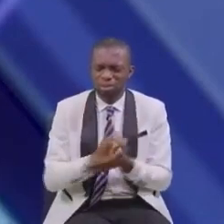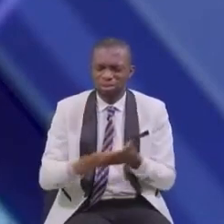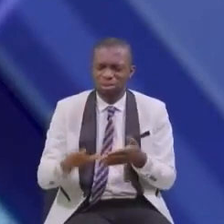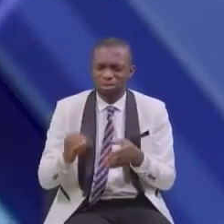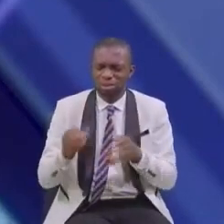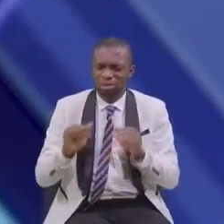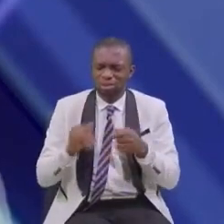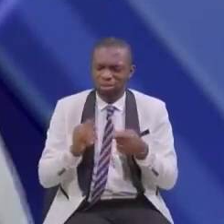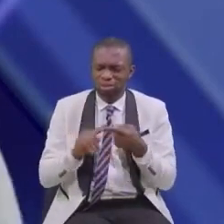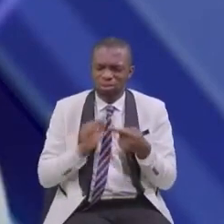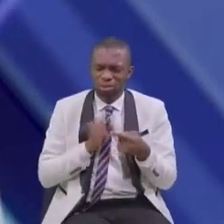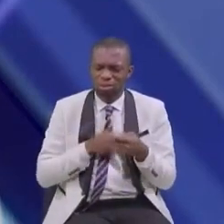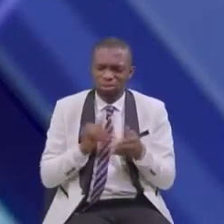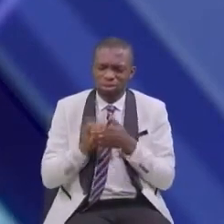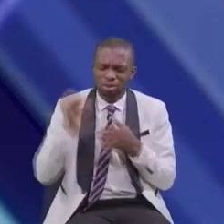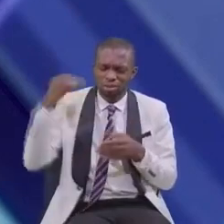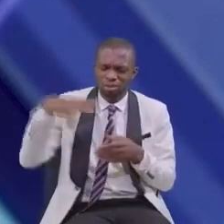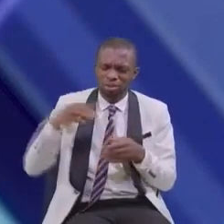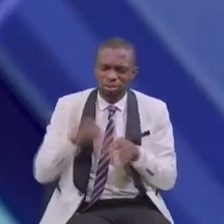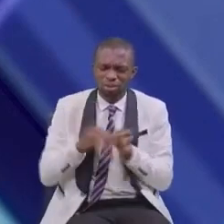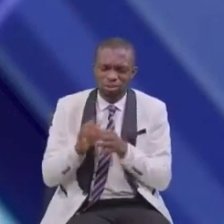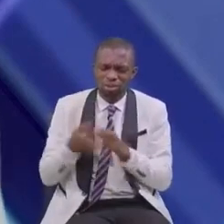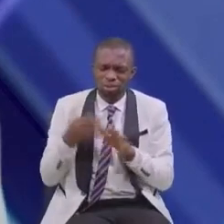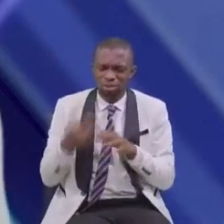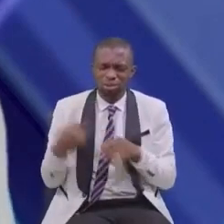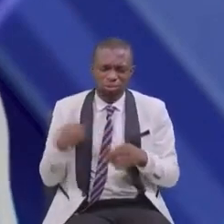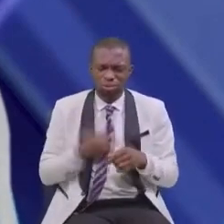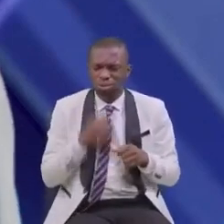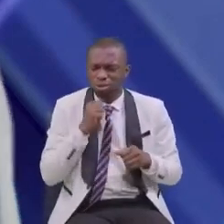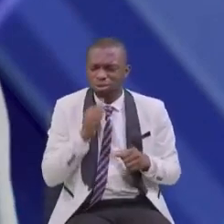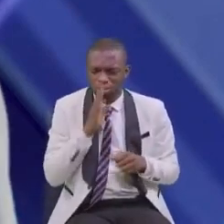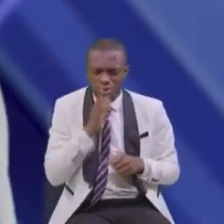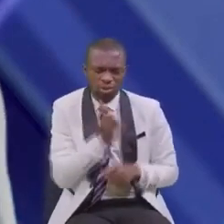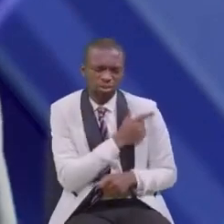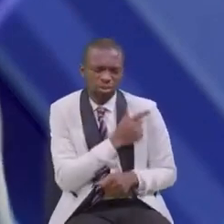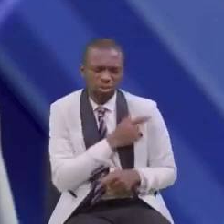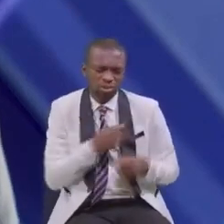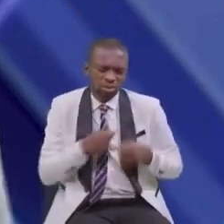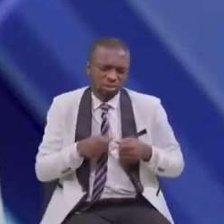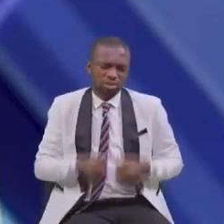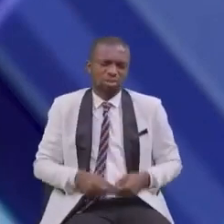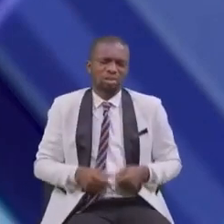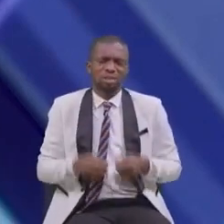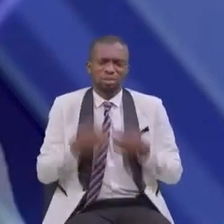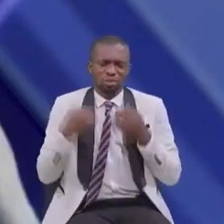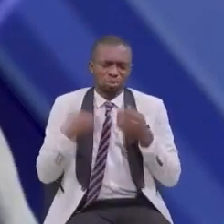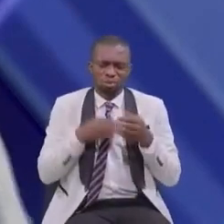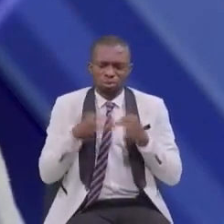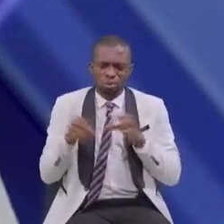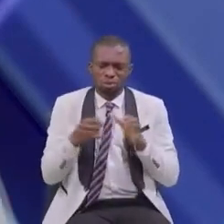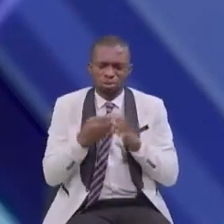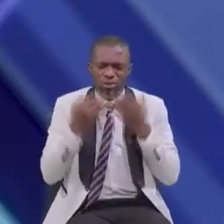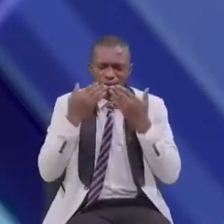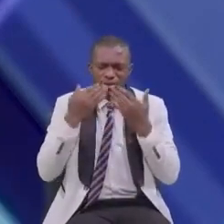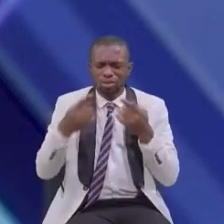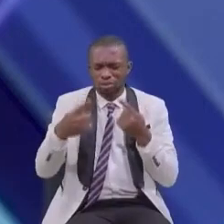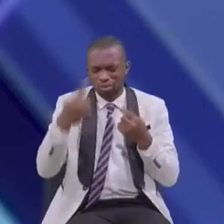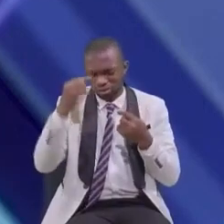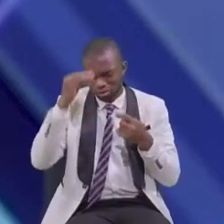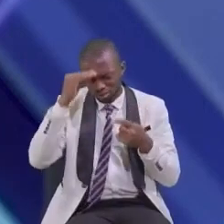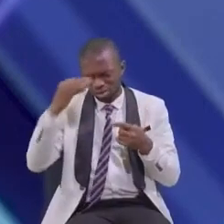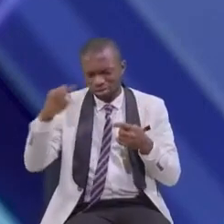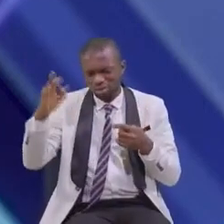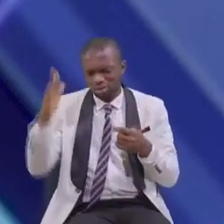will not sit down. We will not relax on our words. We will do it. Thank you, Father, for answer. Thank you for the man of God that you